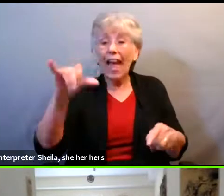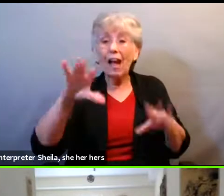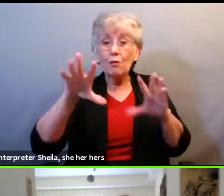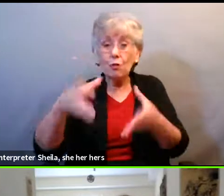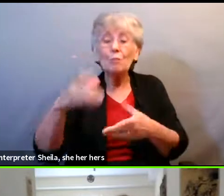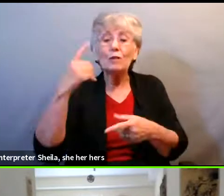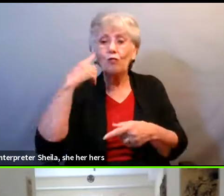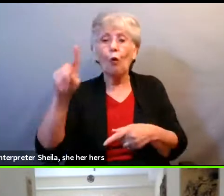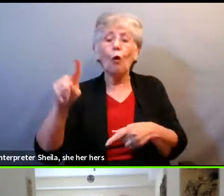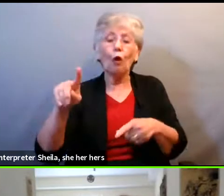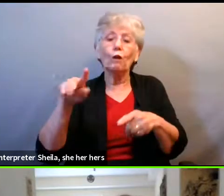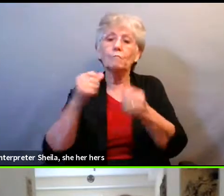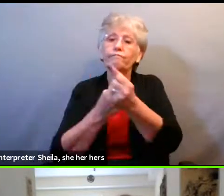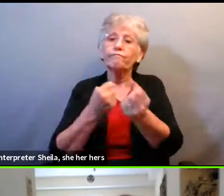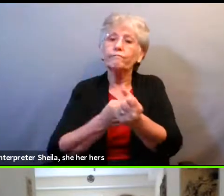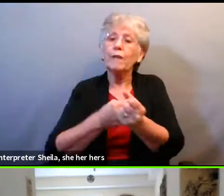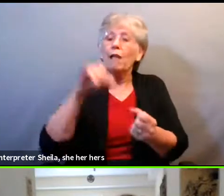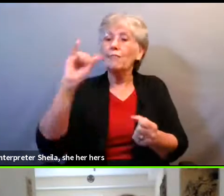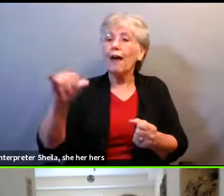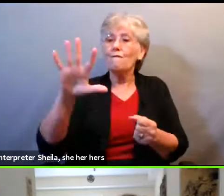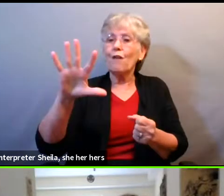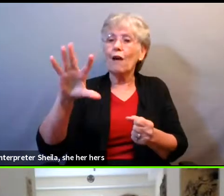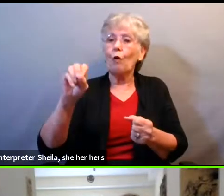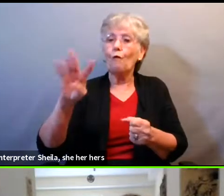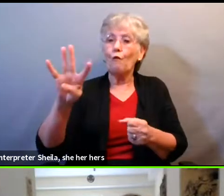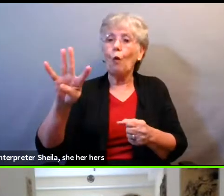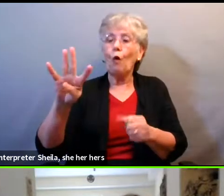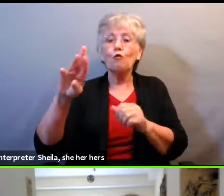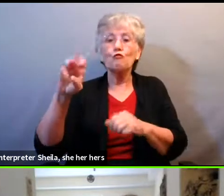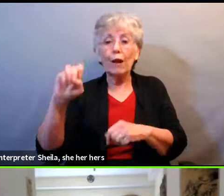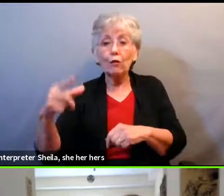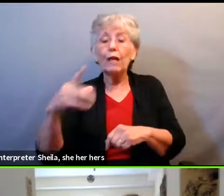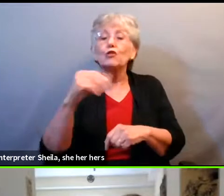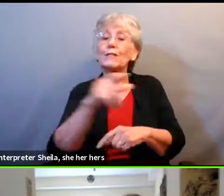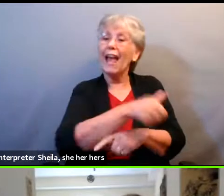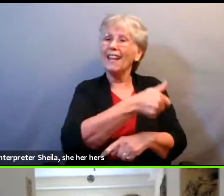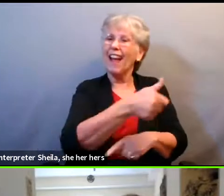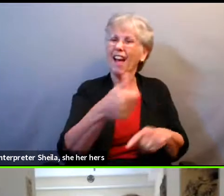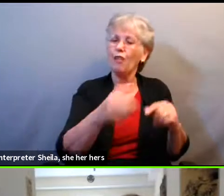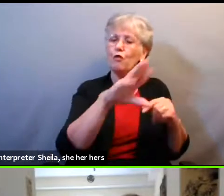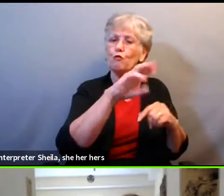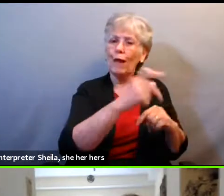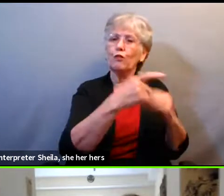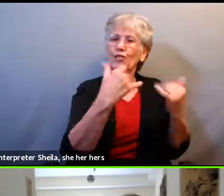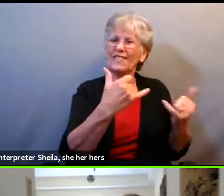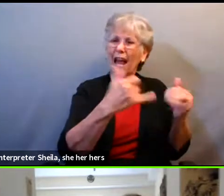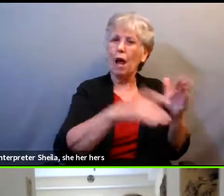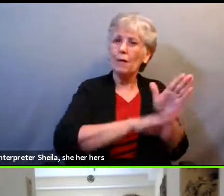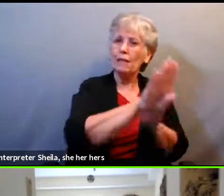regulations and a number of other set of regulations that were being developed for other